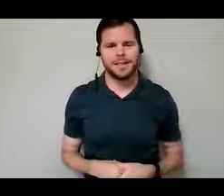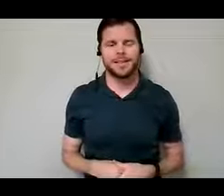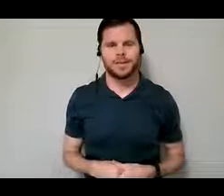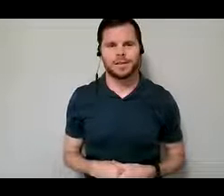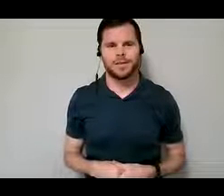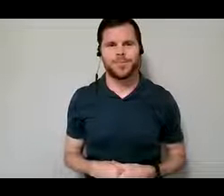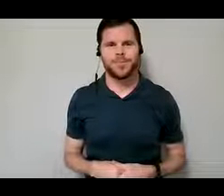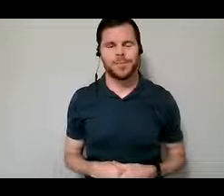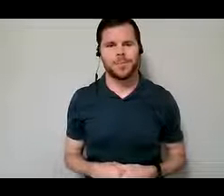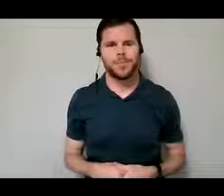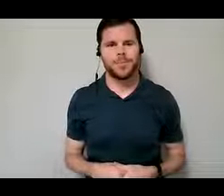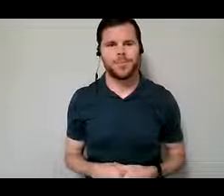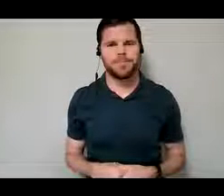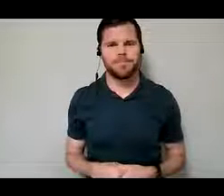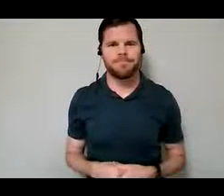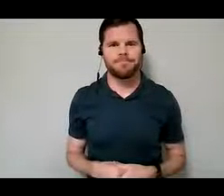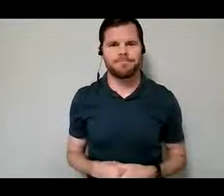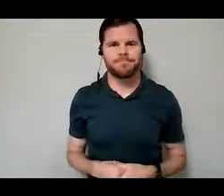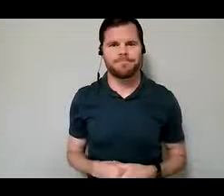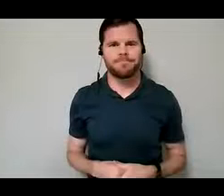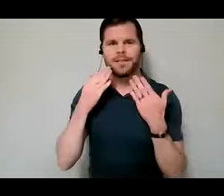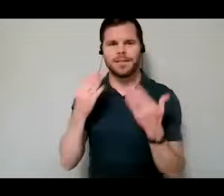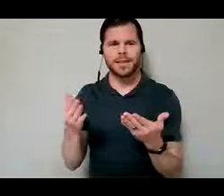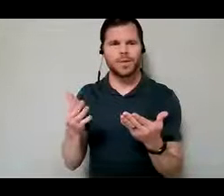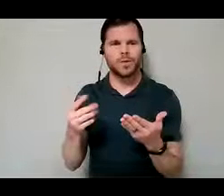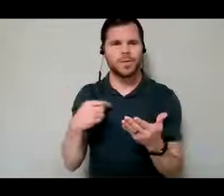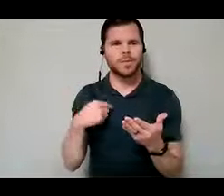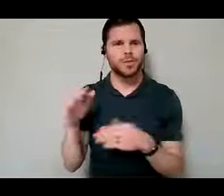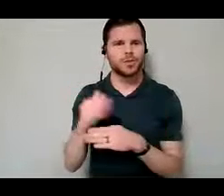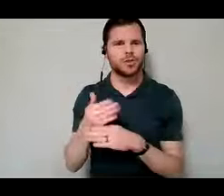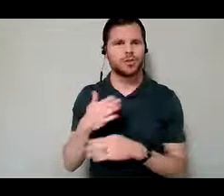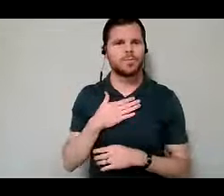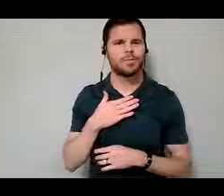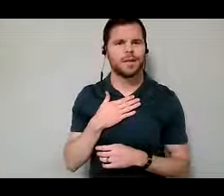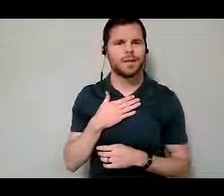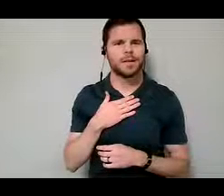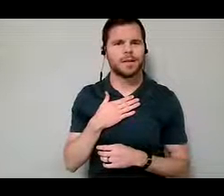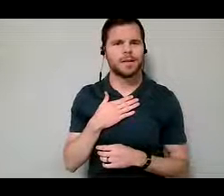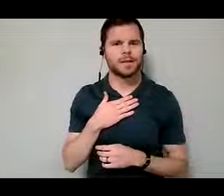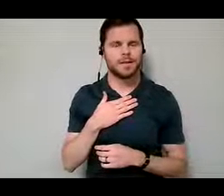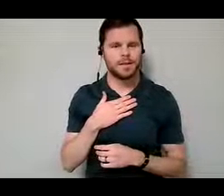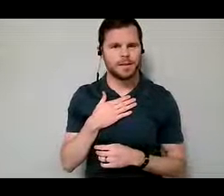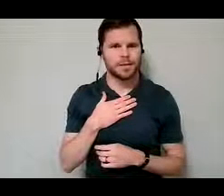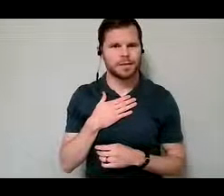continue. Thank you for that option. Oh, I should put it in present mode.